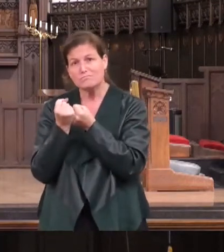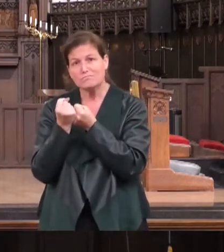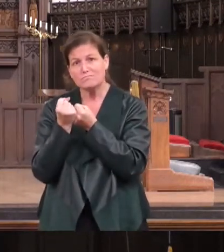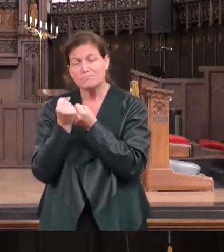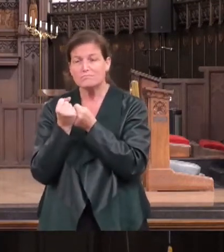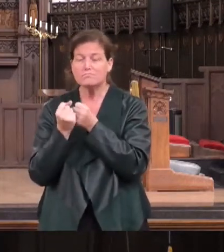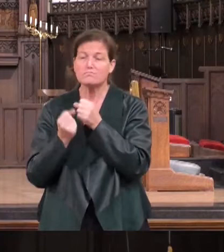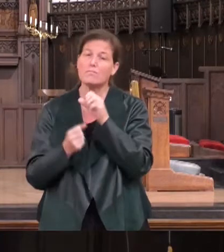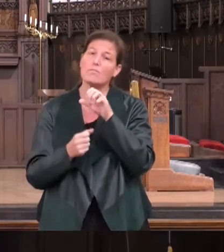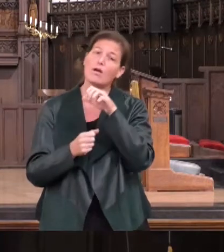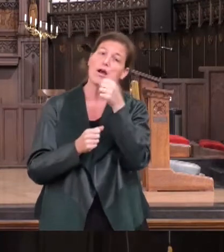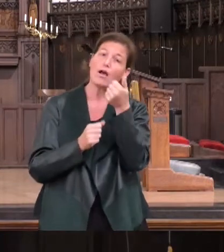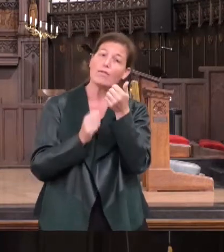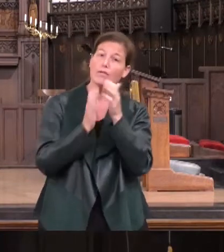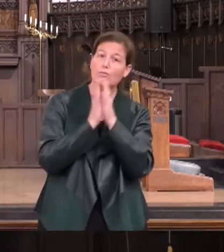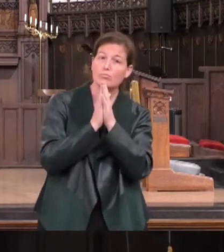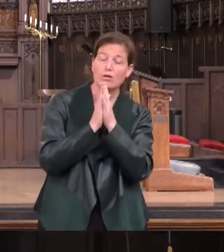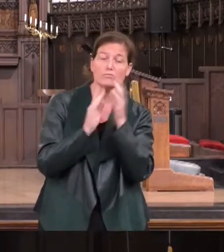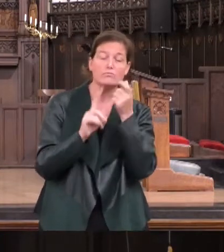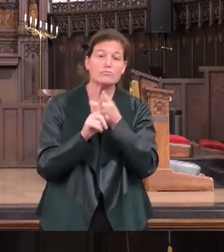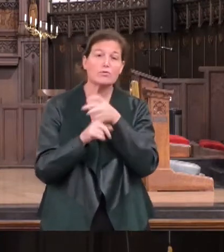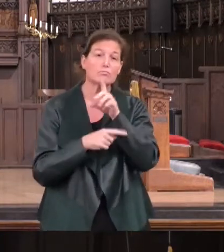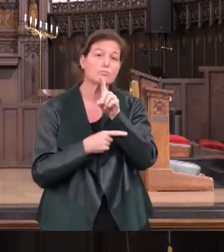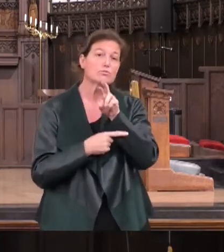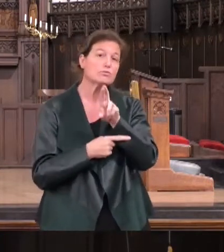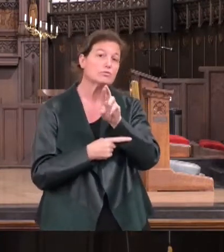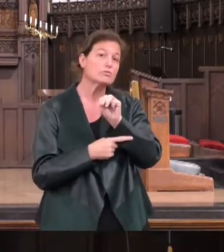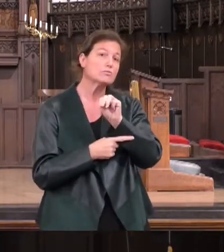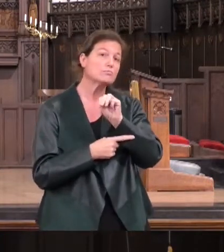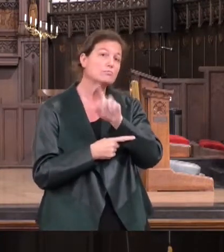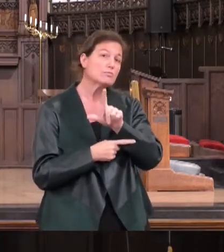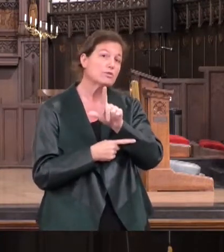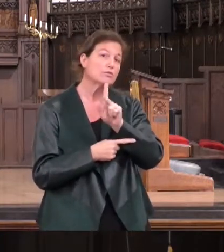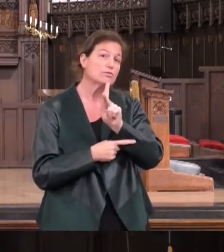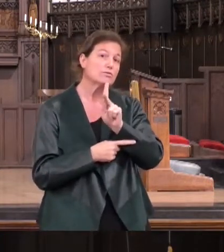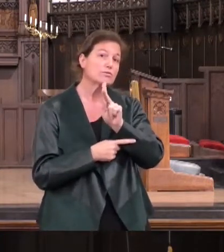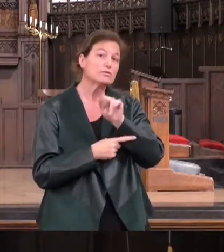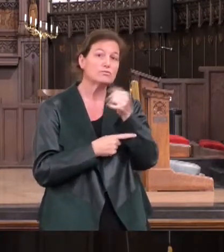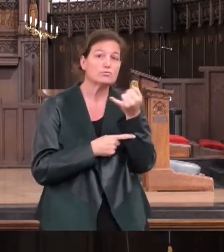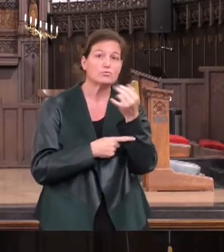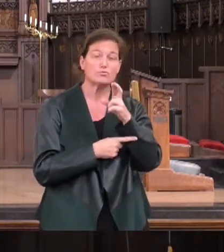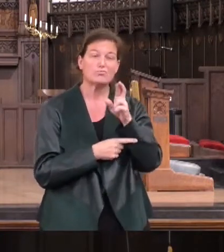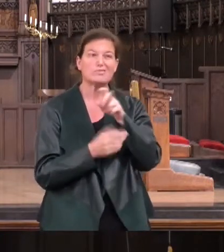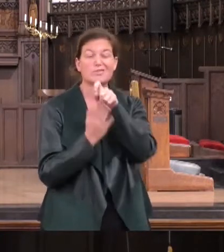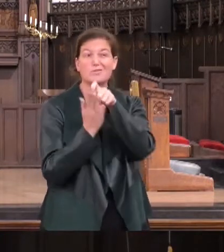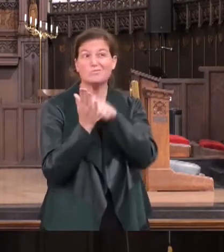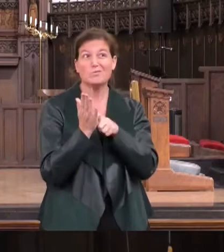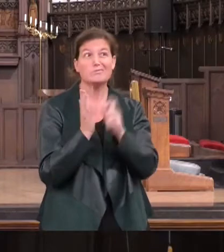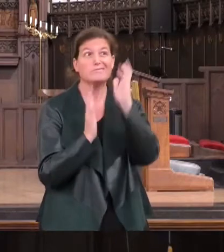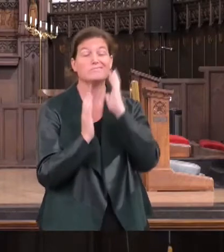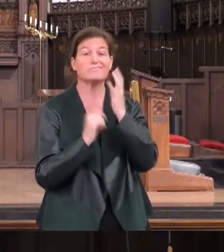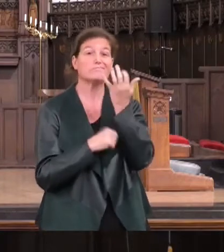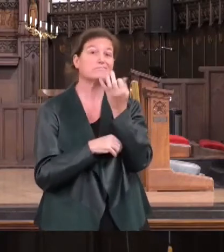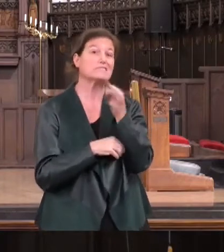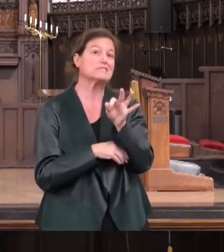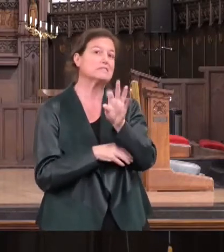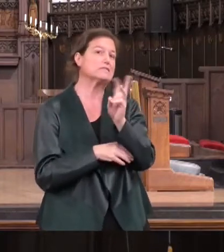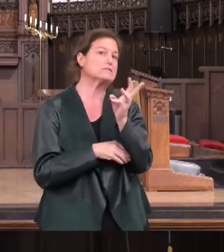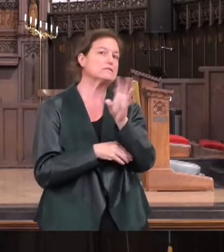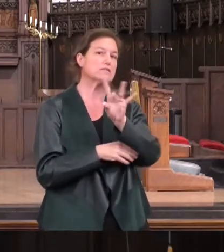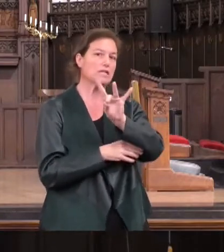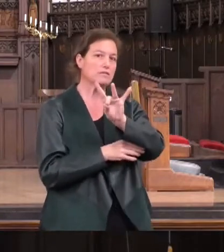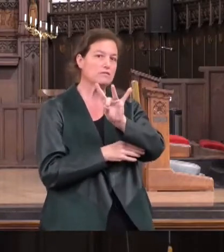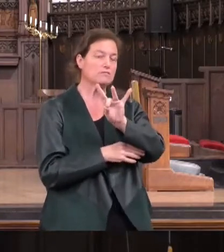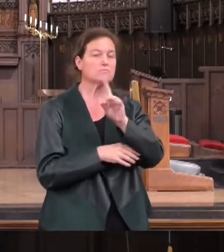My other go-to prayer is from Dr. Martin Luther King Jr. He wrote this in 1968, but I think it's so